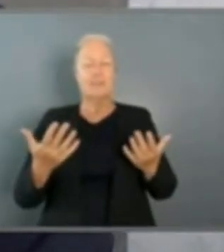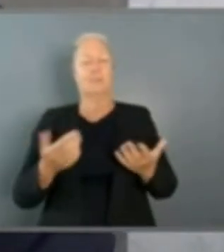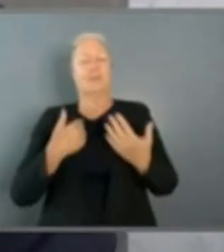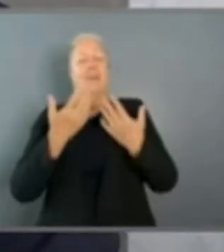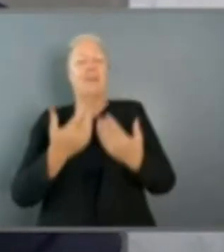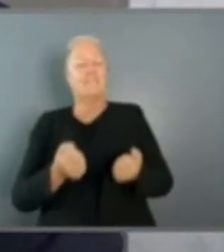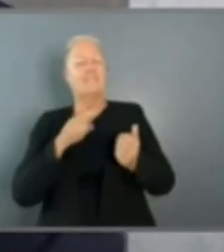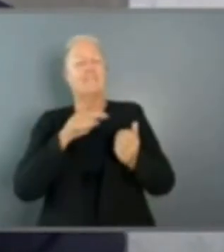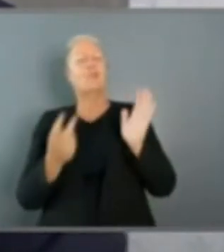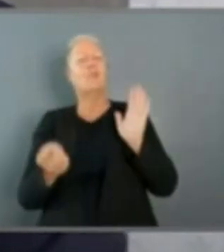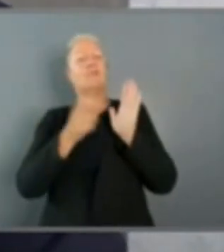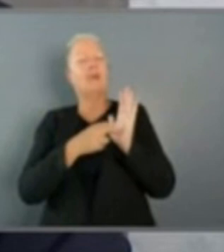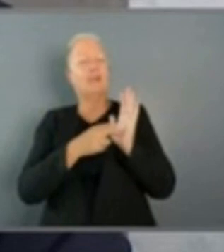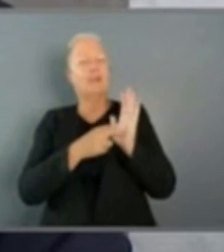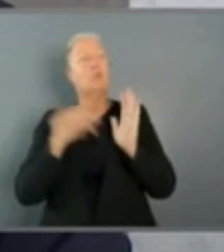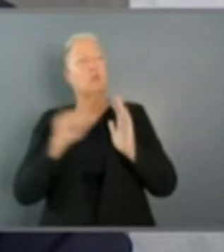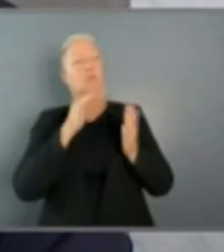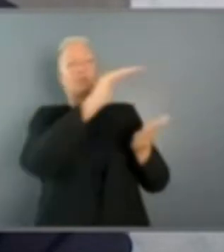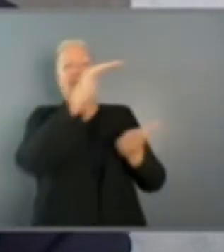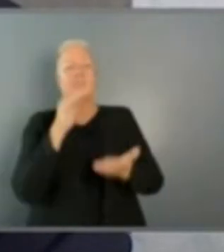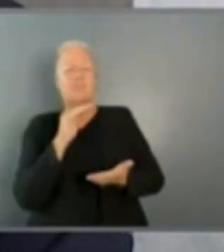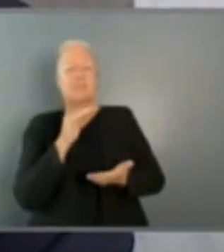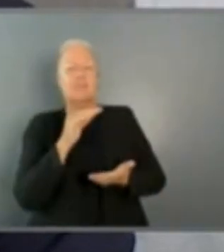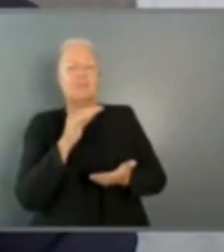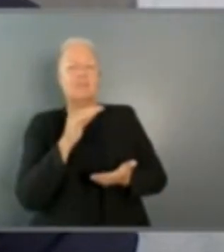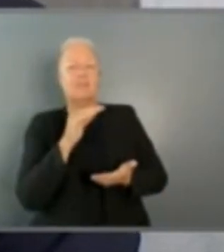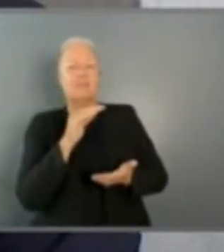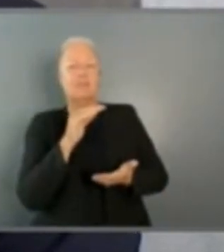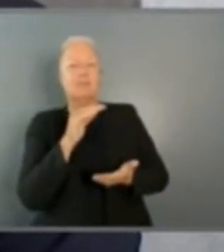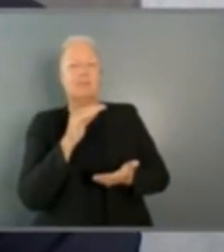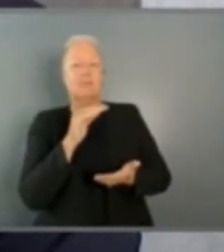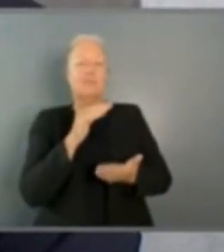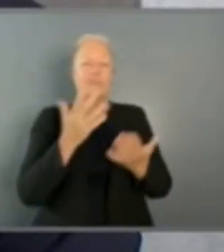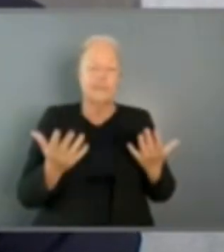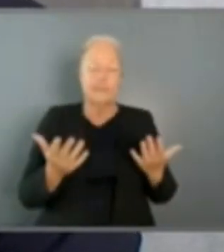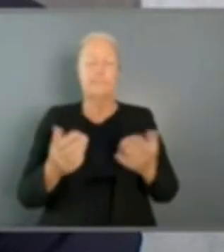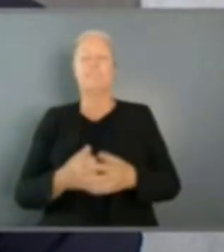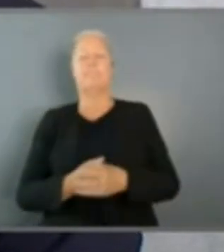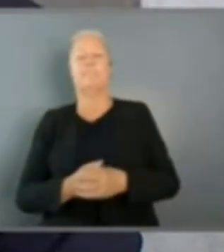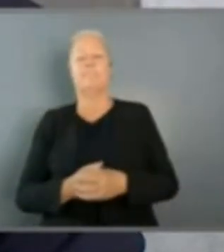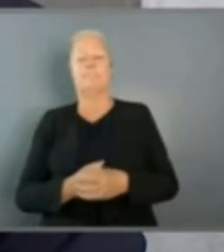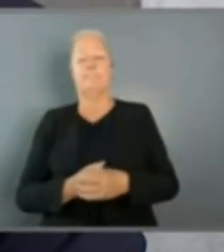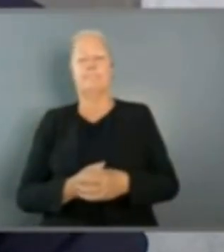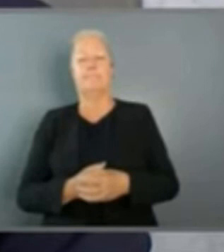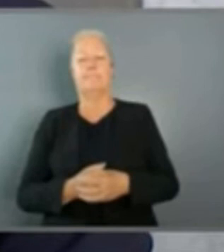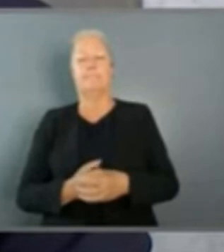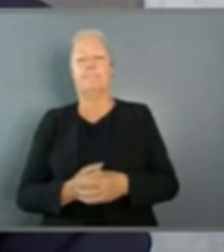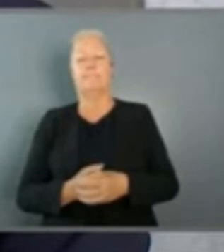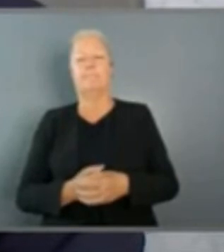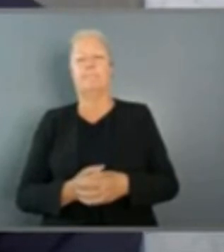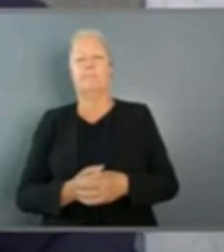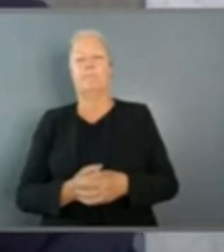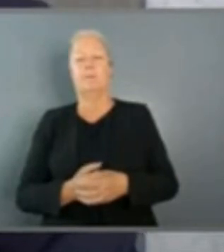be supplied otherwise. But we're not factoring those into those additional international supplies into the vaccination